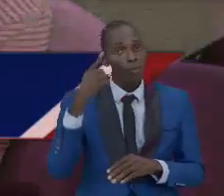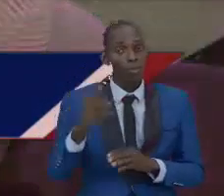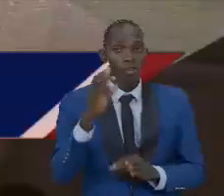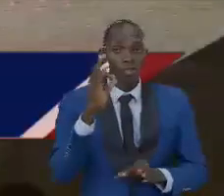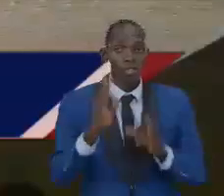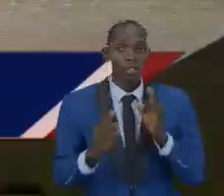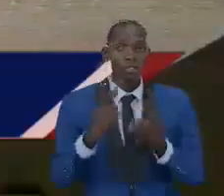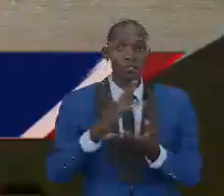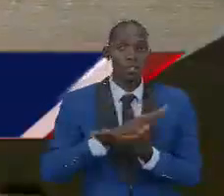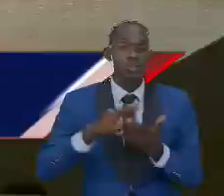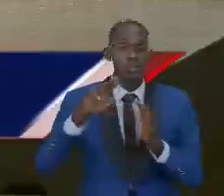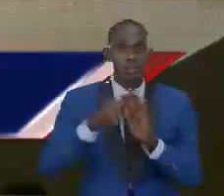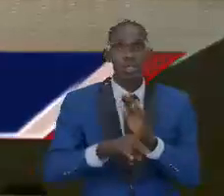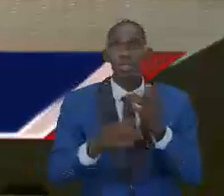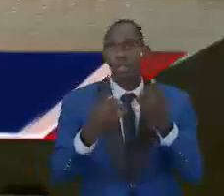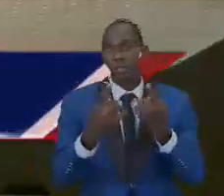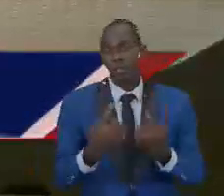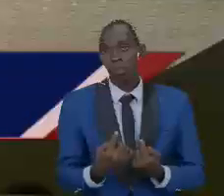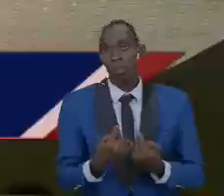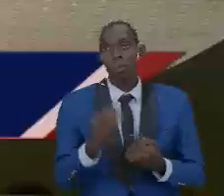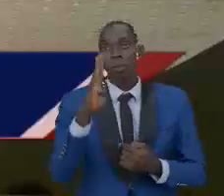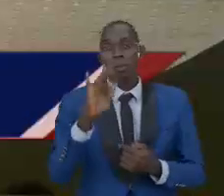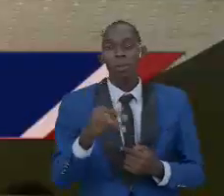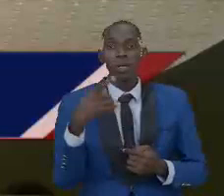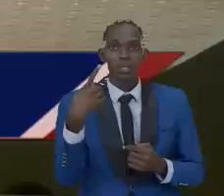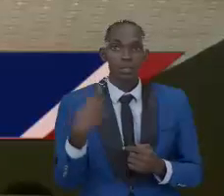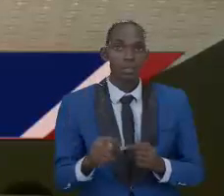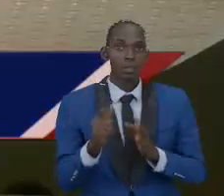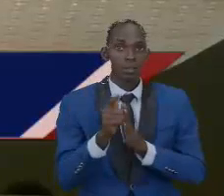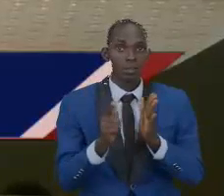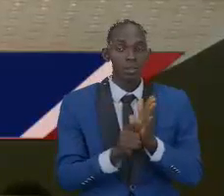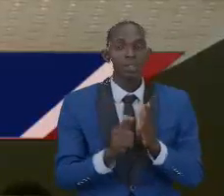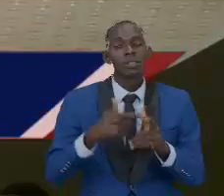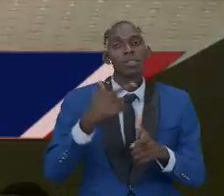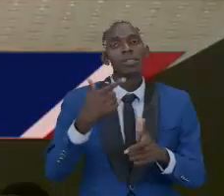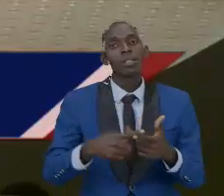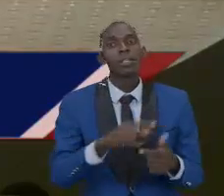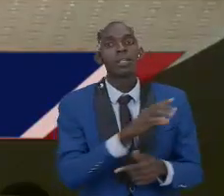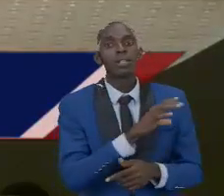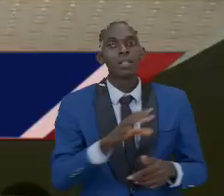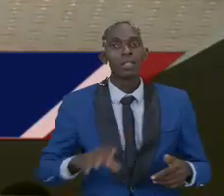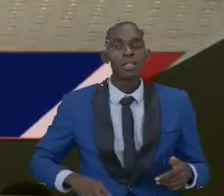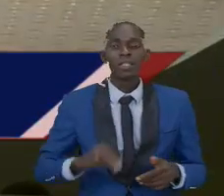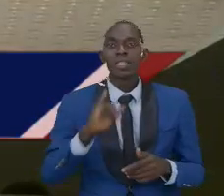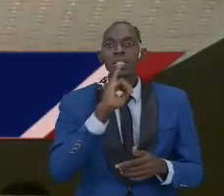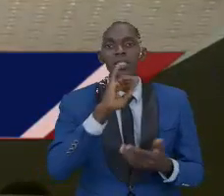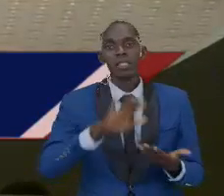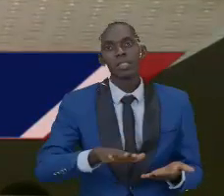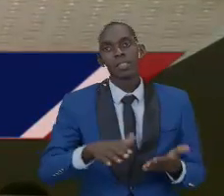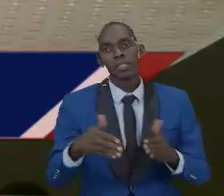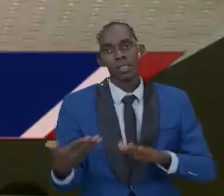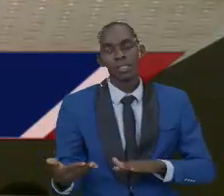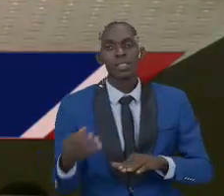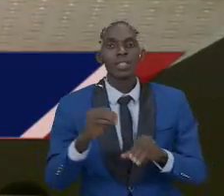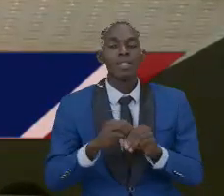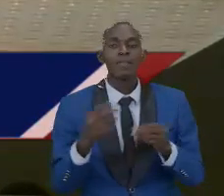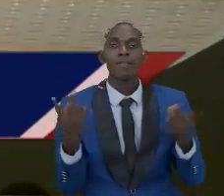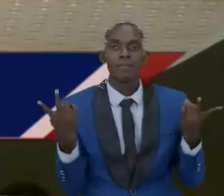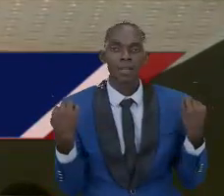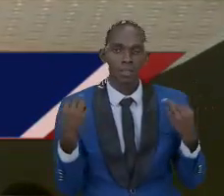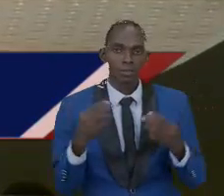righteousness come by the law then Christ is dead in